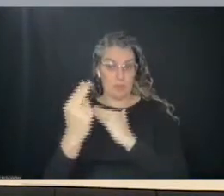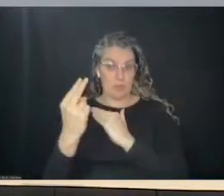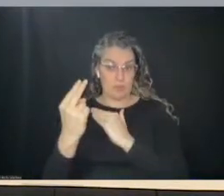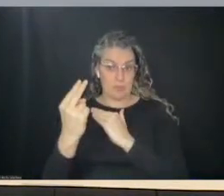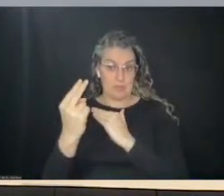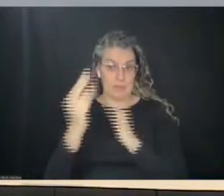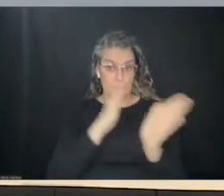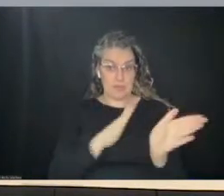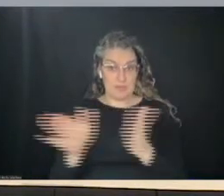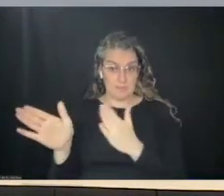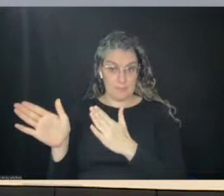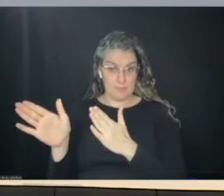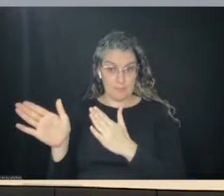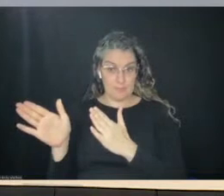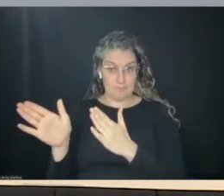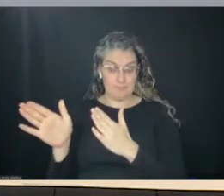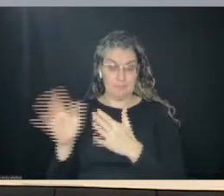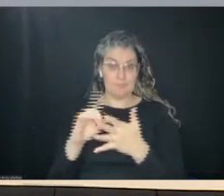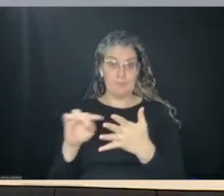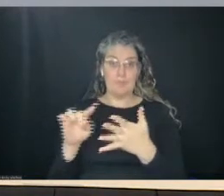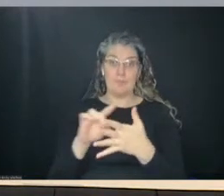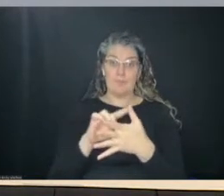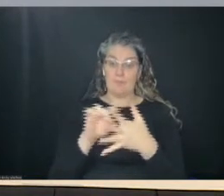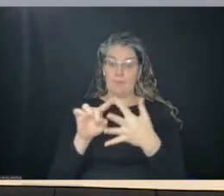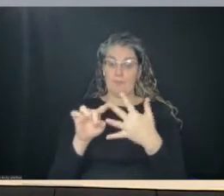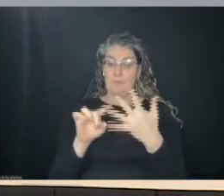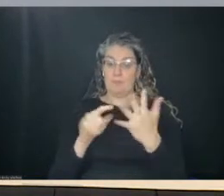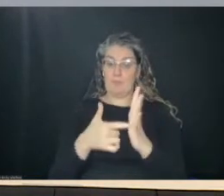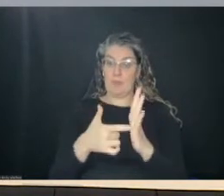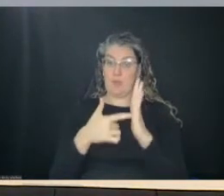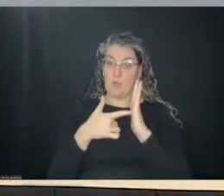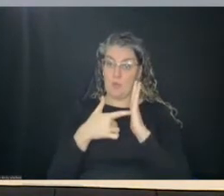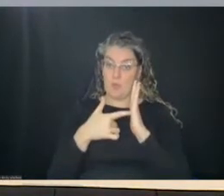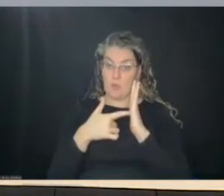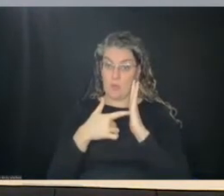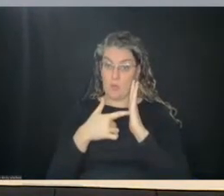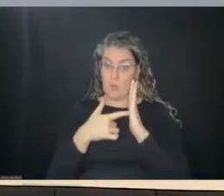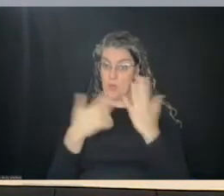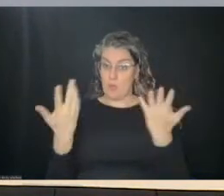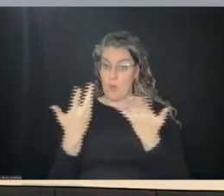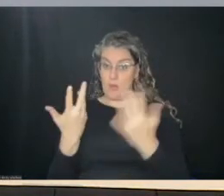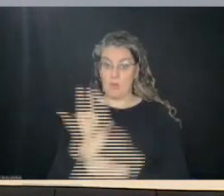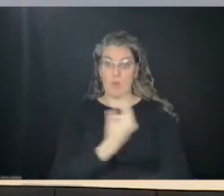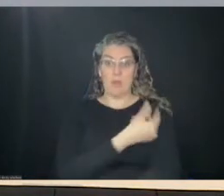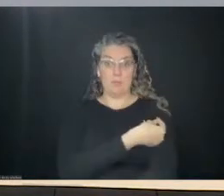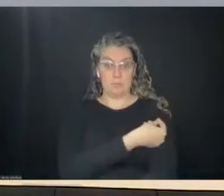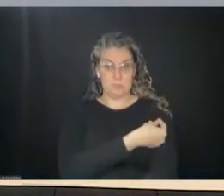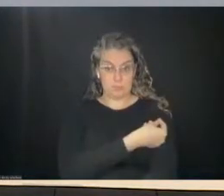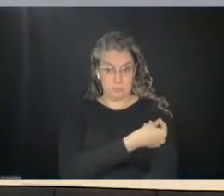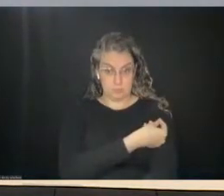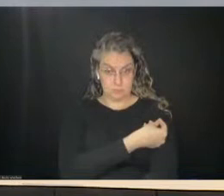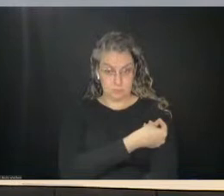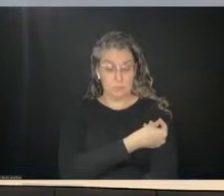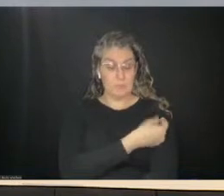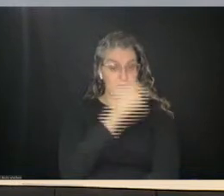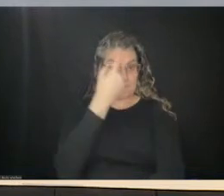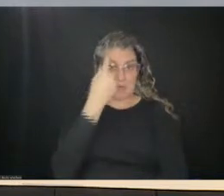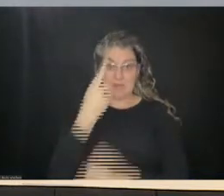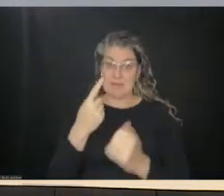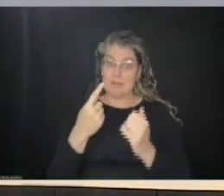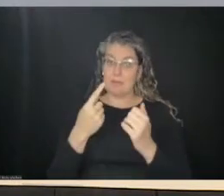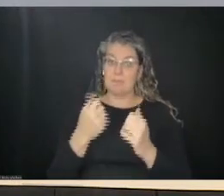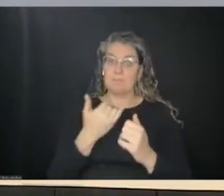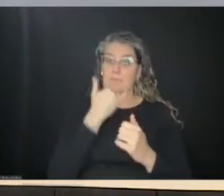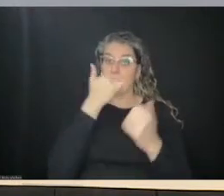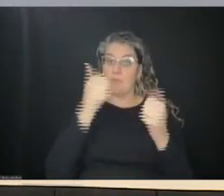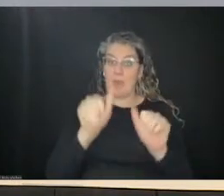them again. Vaccines are effective in preventing moderate to severe outcomes, and breakthrough infections may still occur. 1